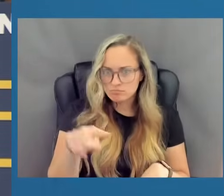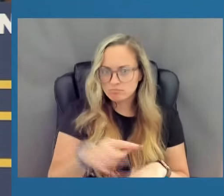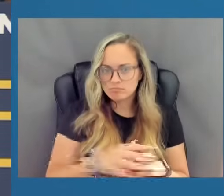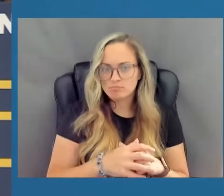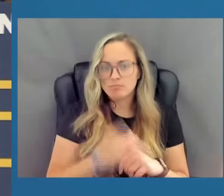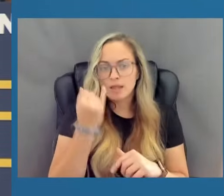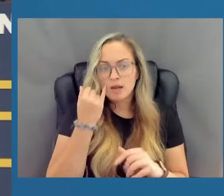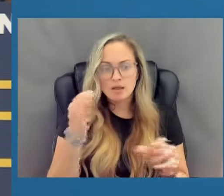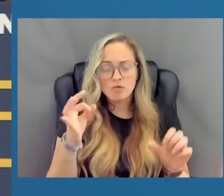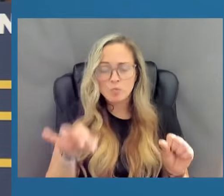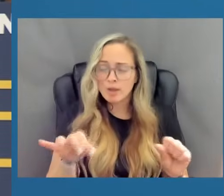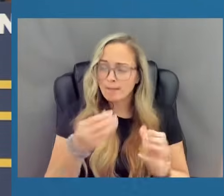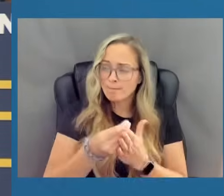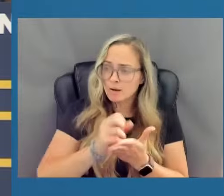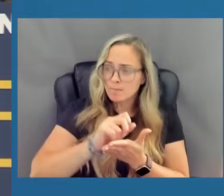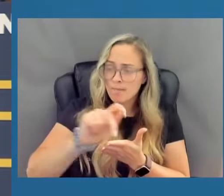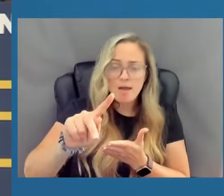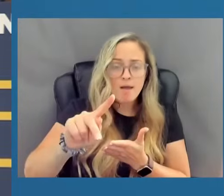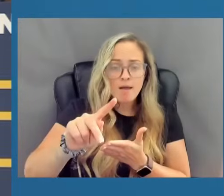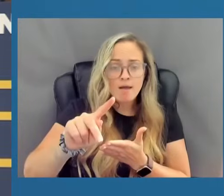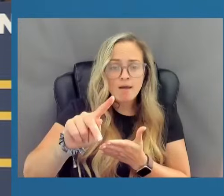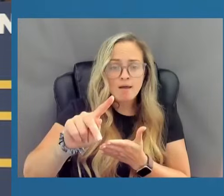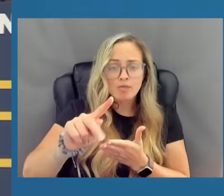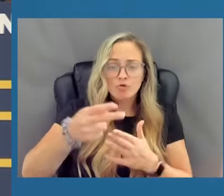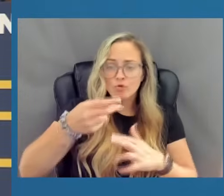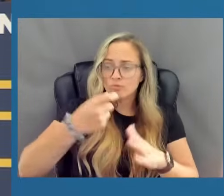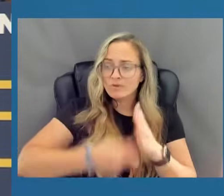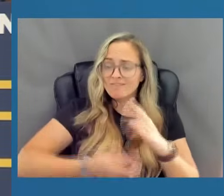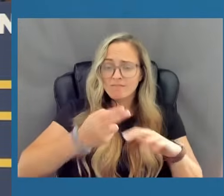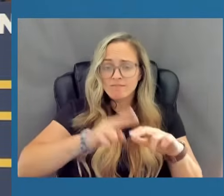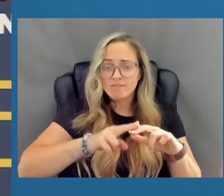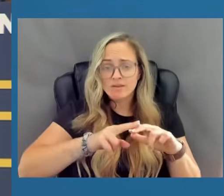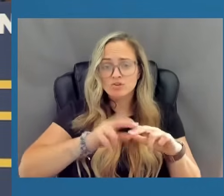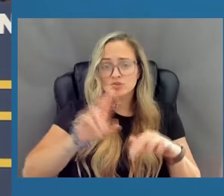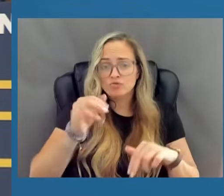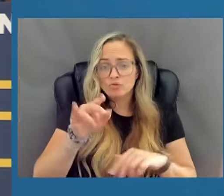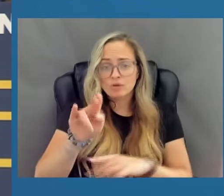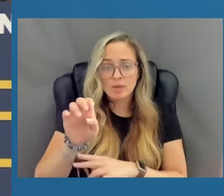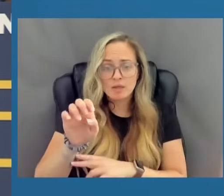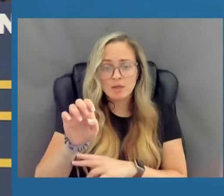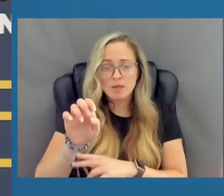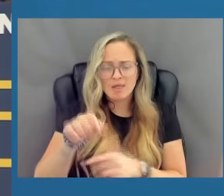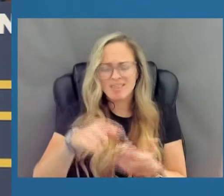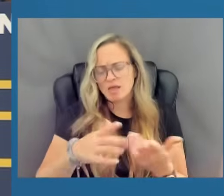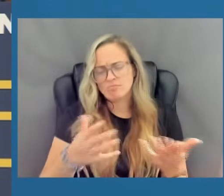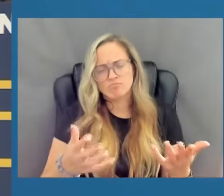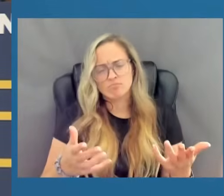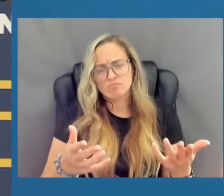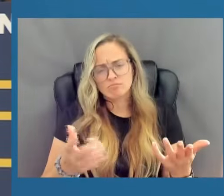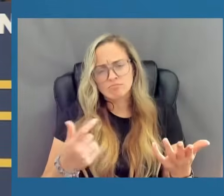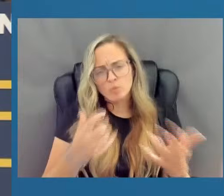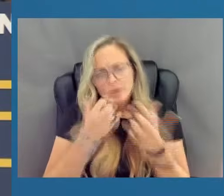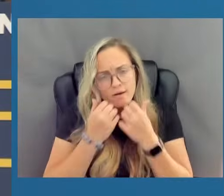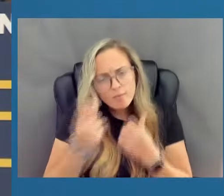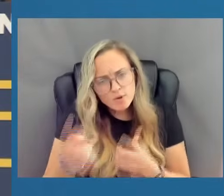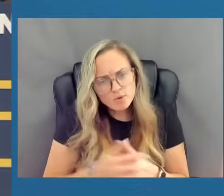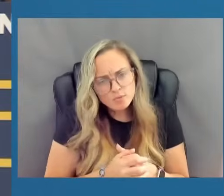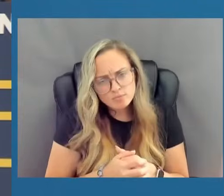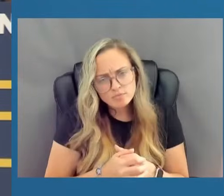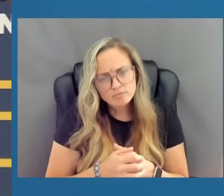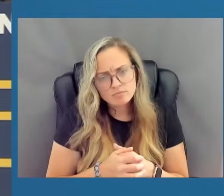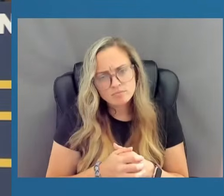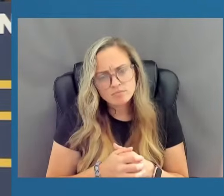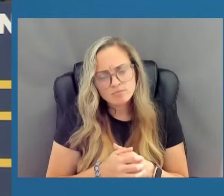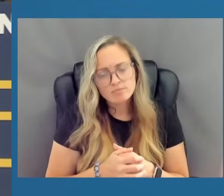put money back in your pockets through an inflation rebate, then you know we care about you. And I